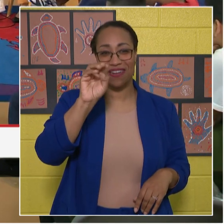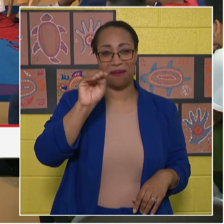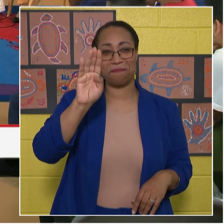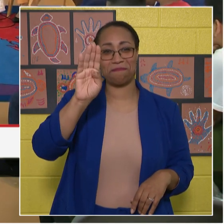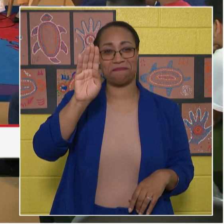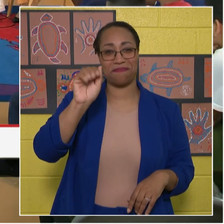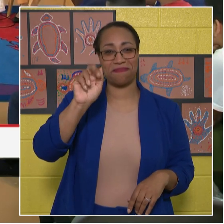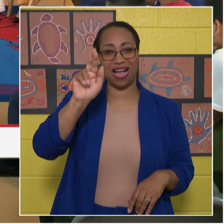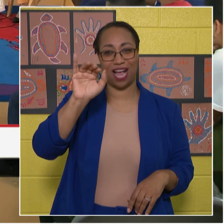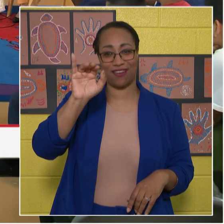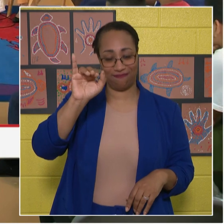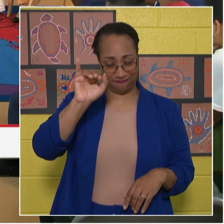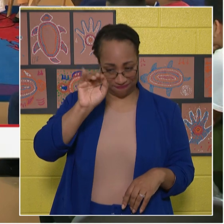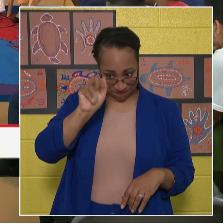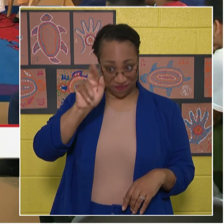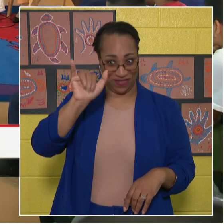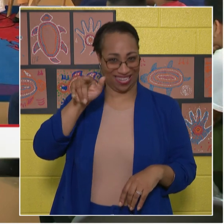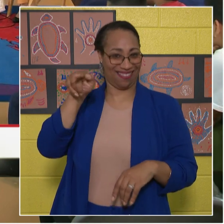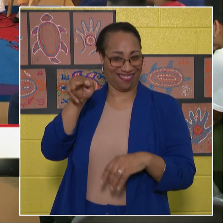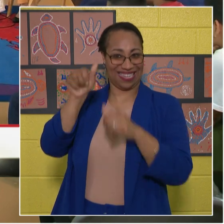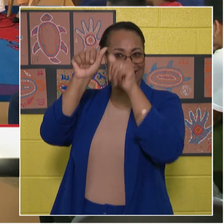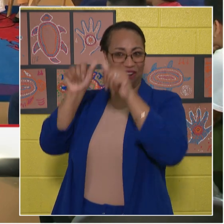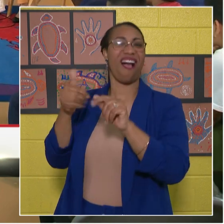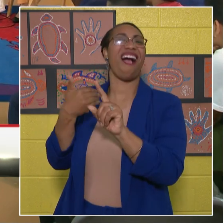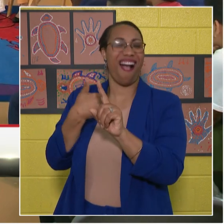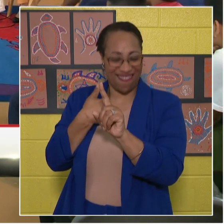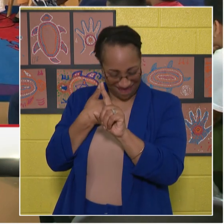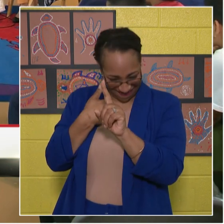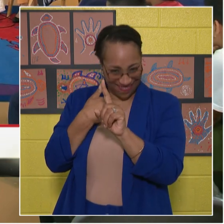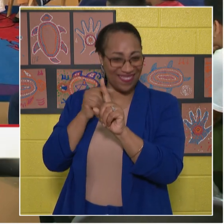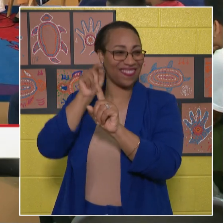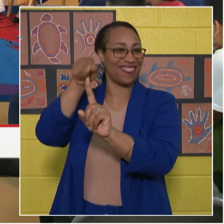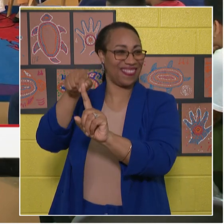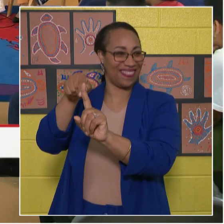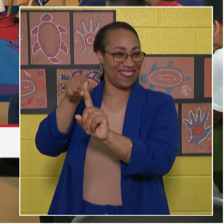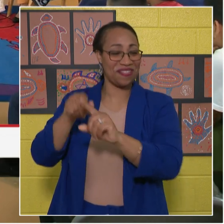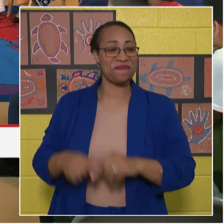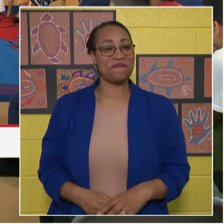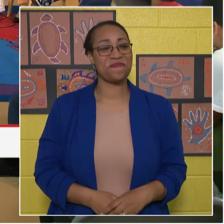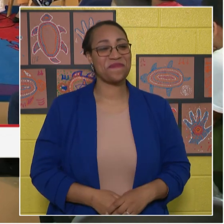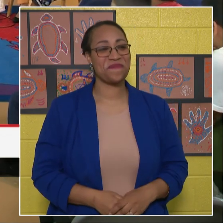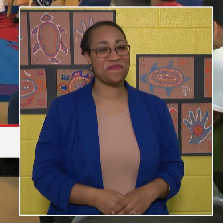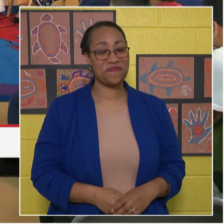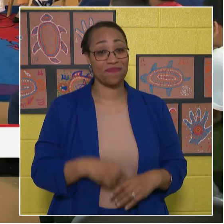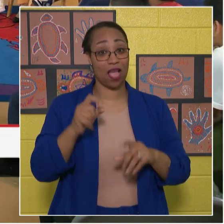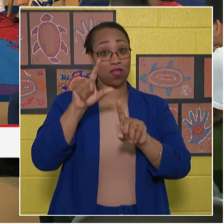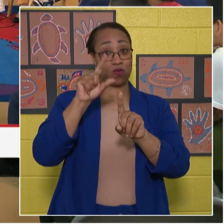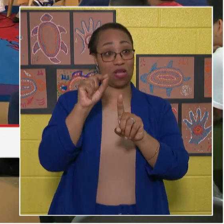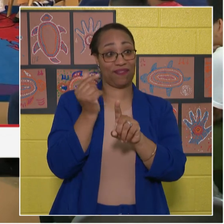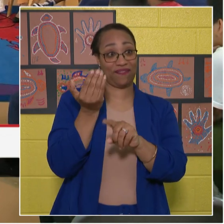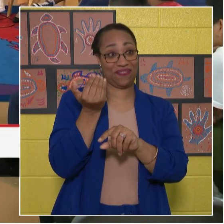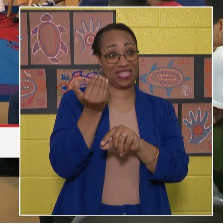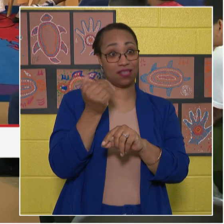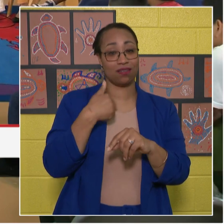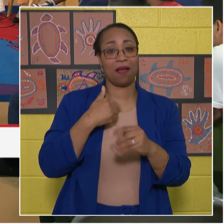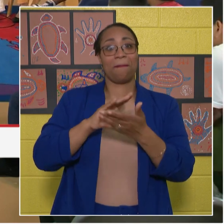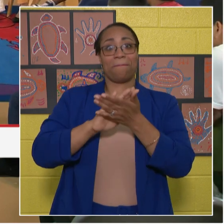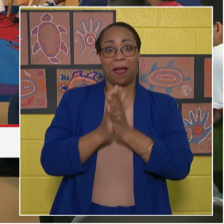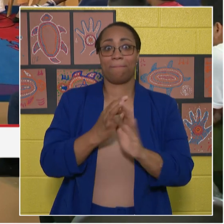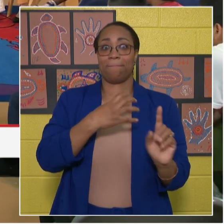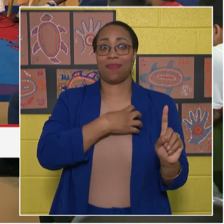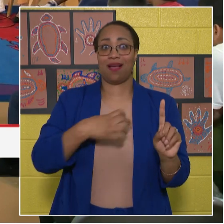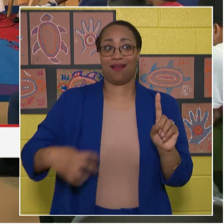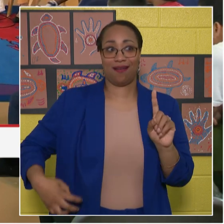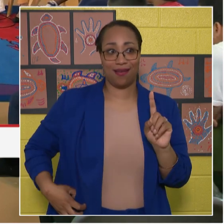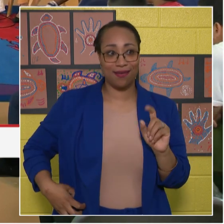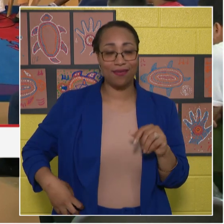when I was elected in 2015 to be mayor, my agenda was to make